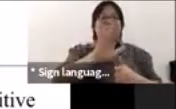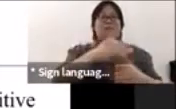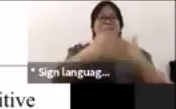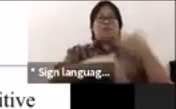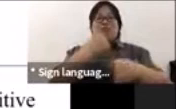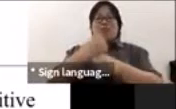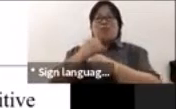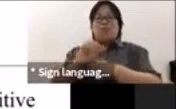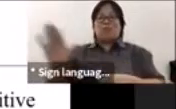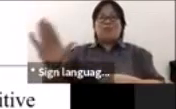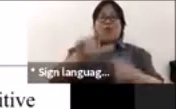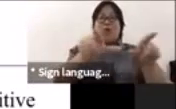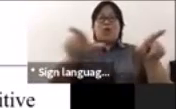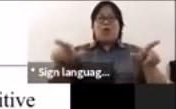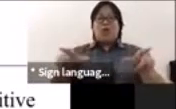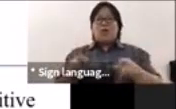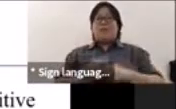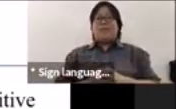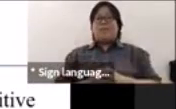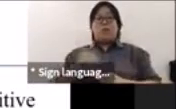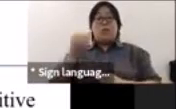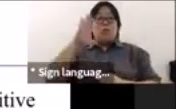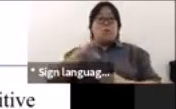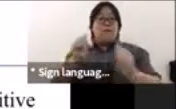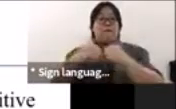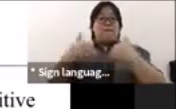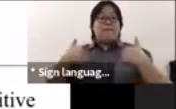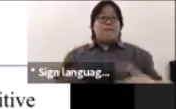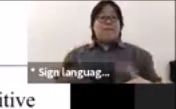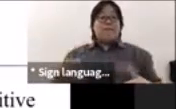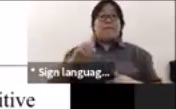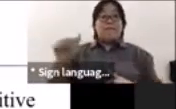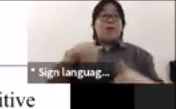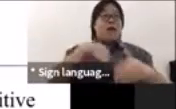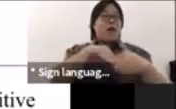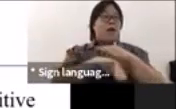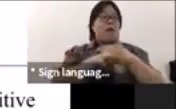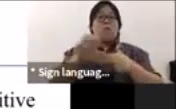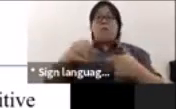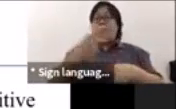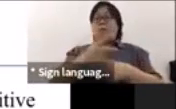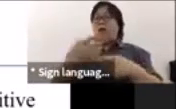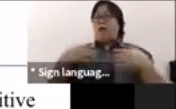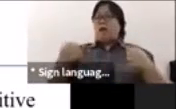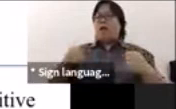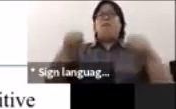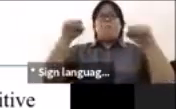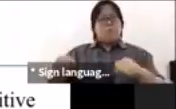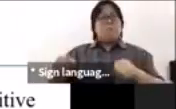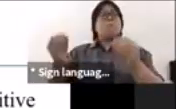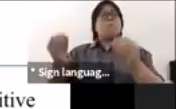law. So women with physical disability access to reproductive healthcare could be further